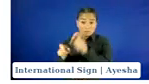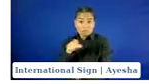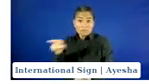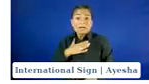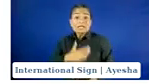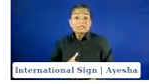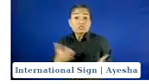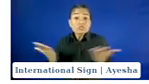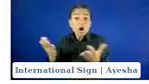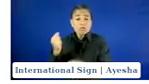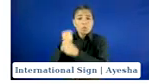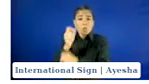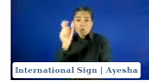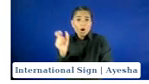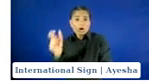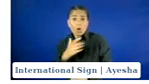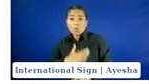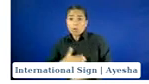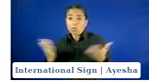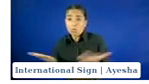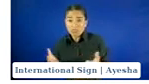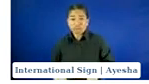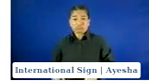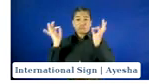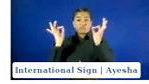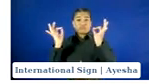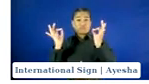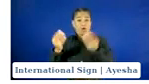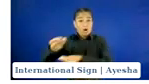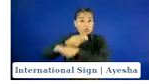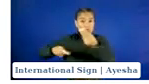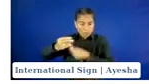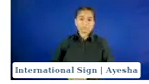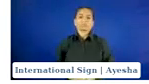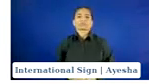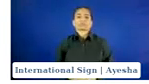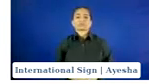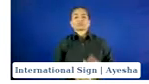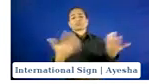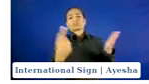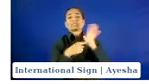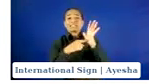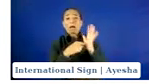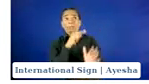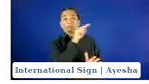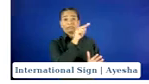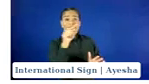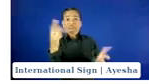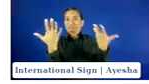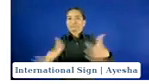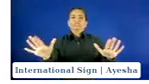economy or the working poor. Examples of this can also